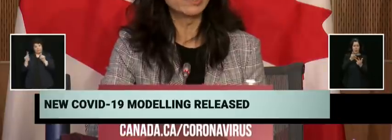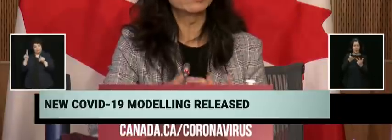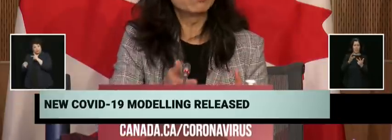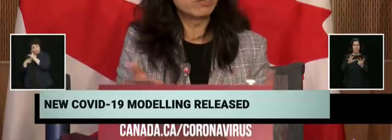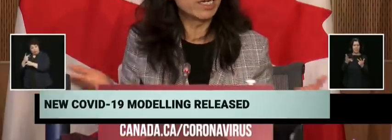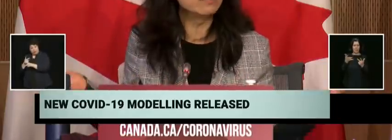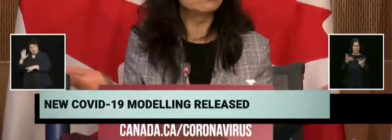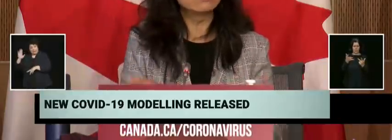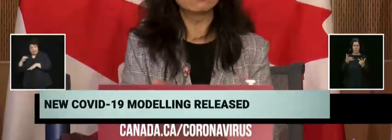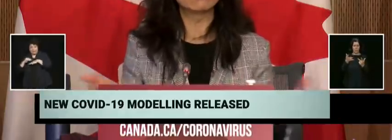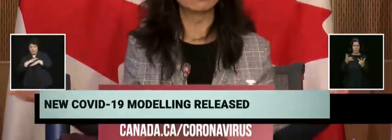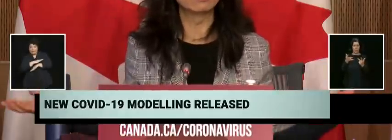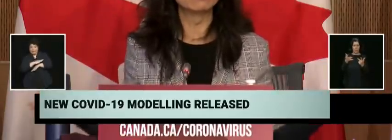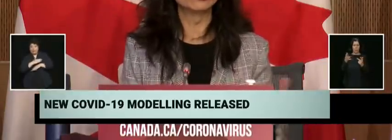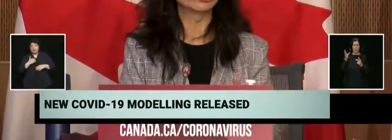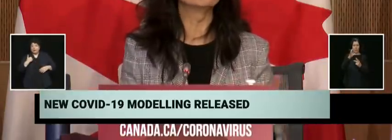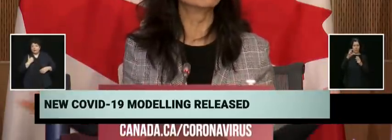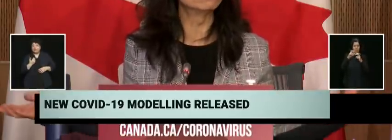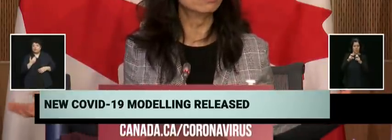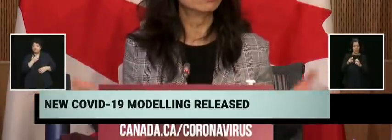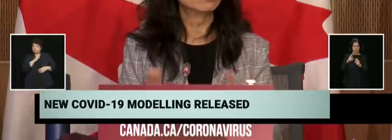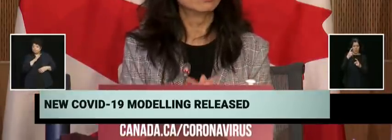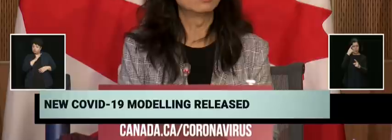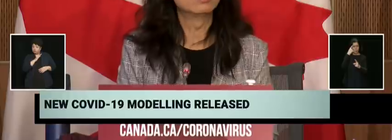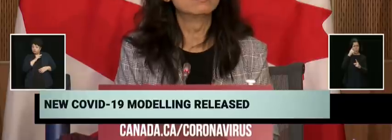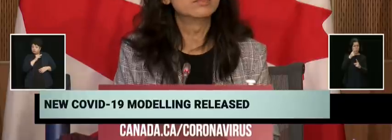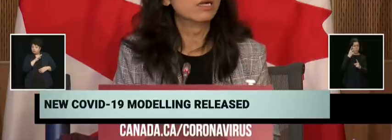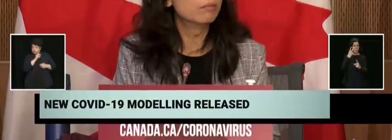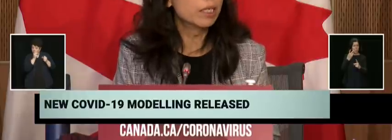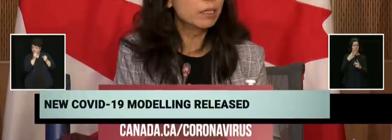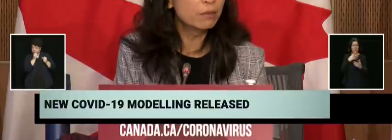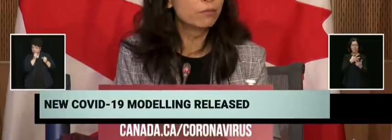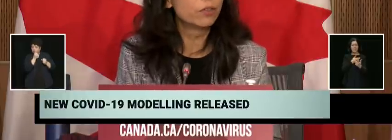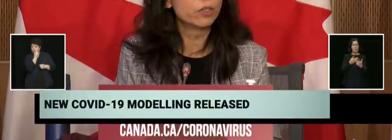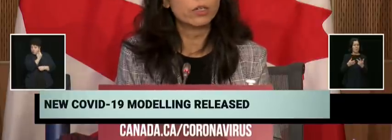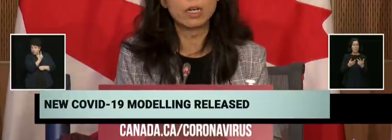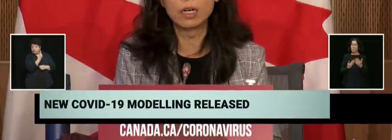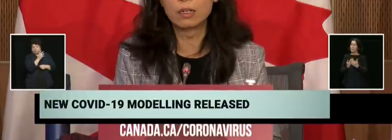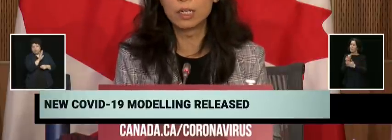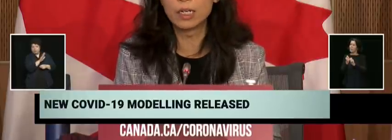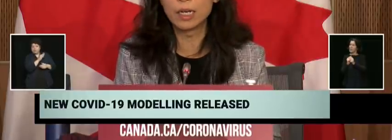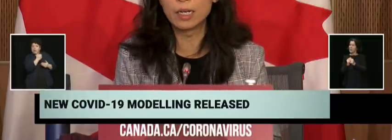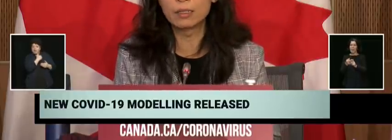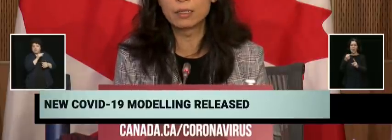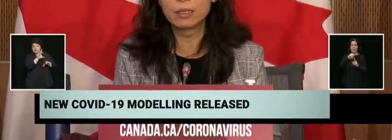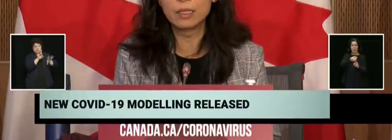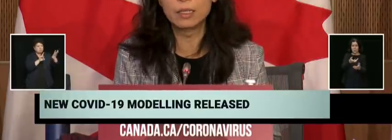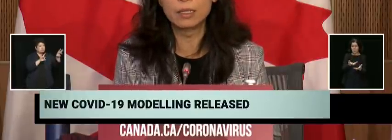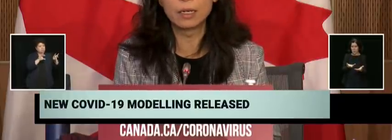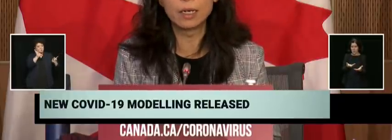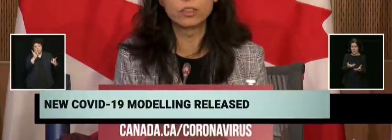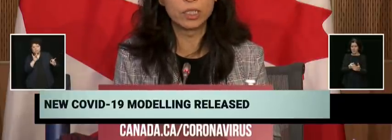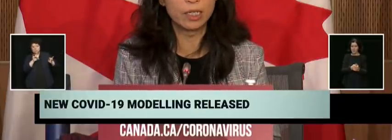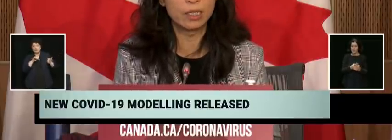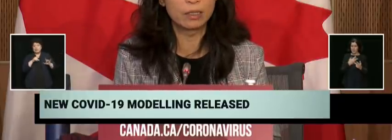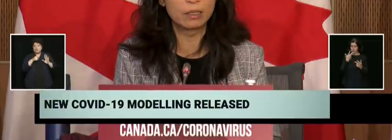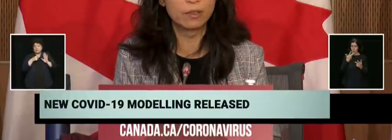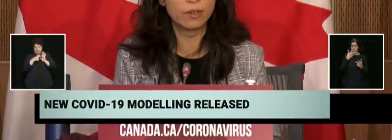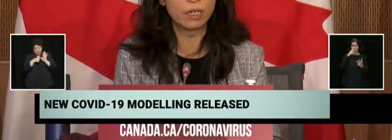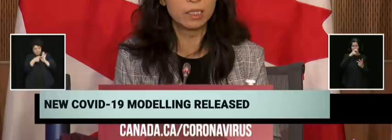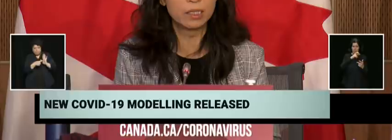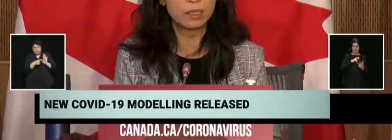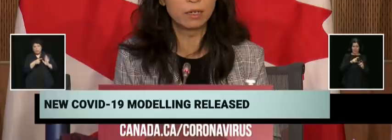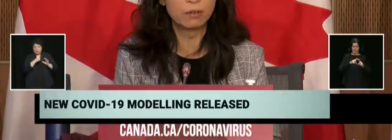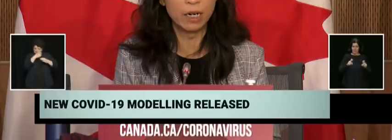more widespread, general sampling for looking at the genetics